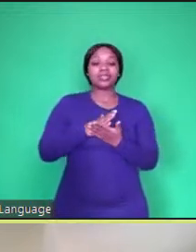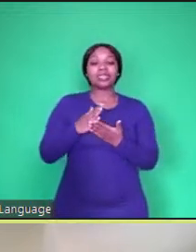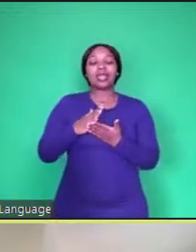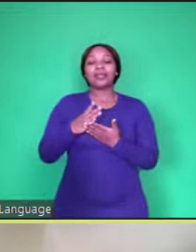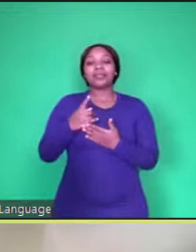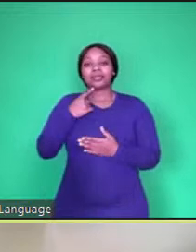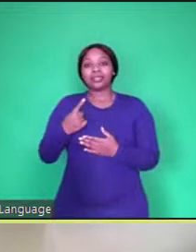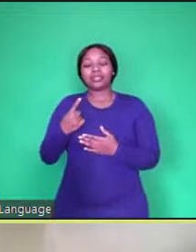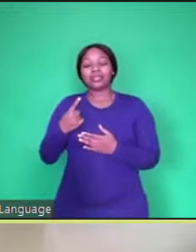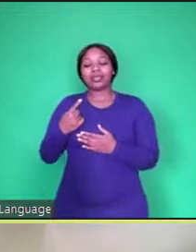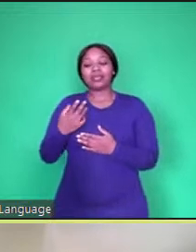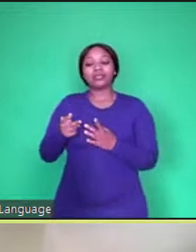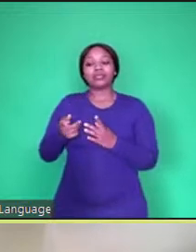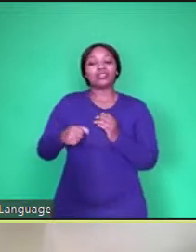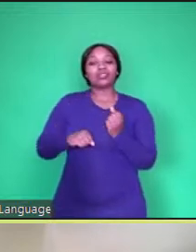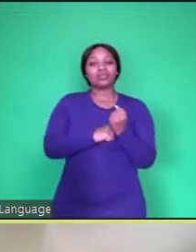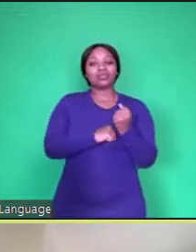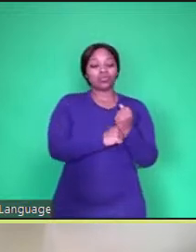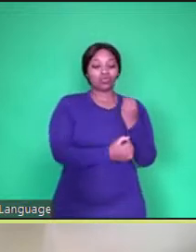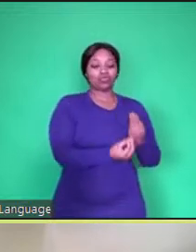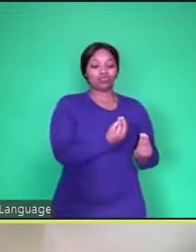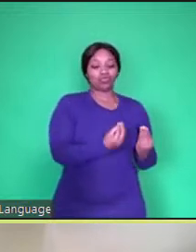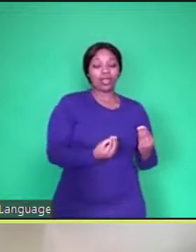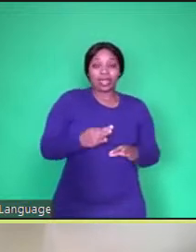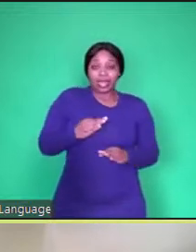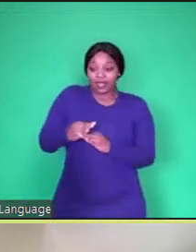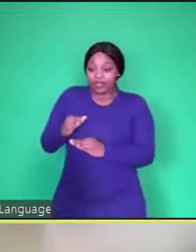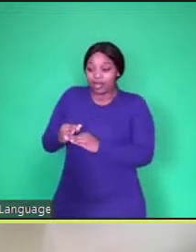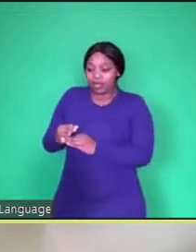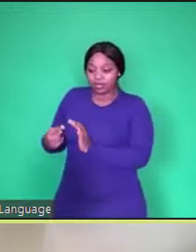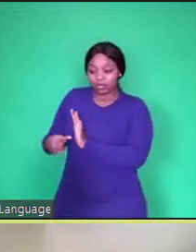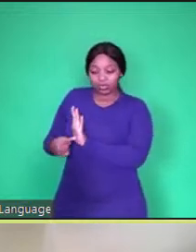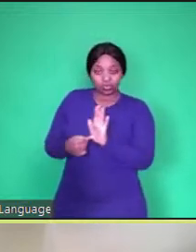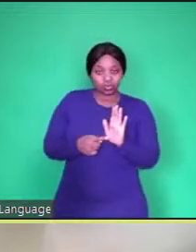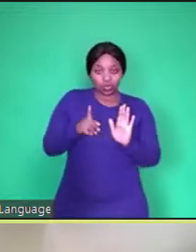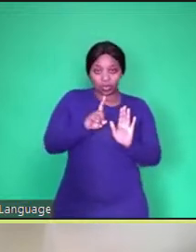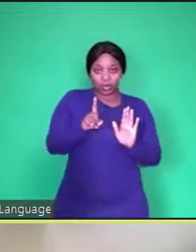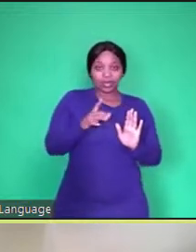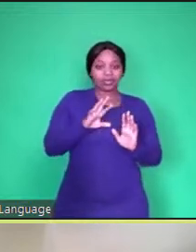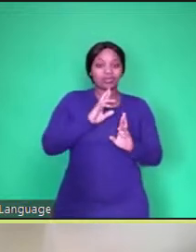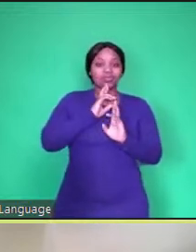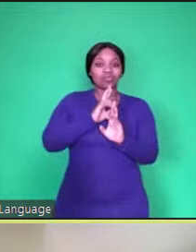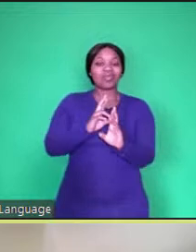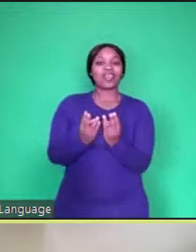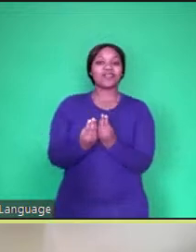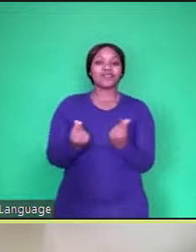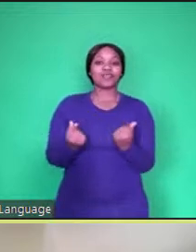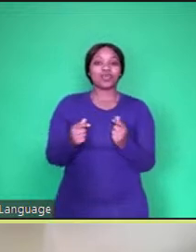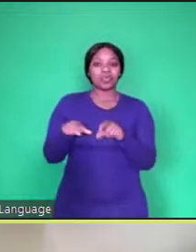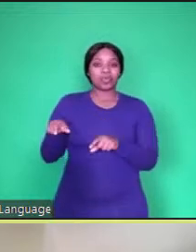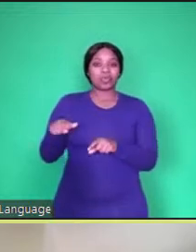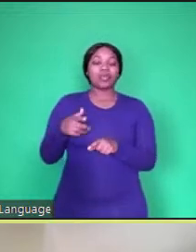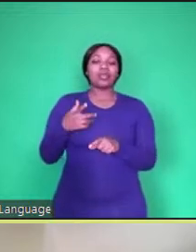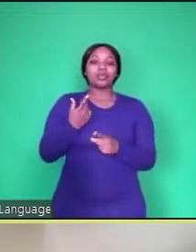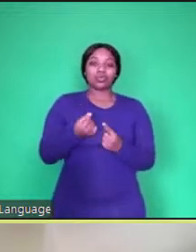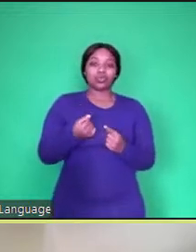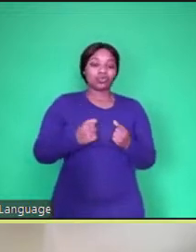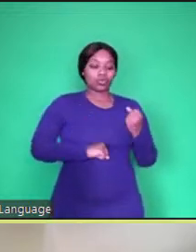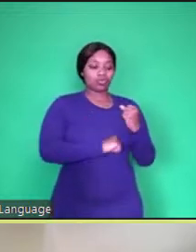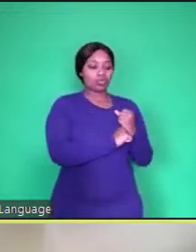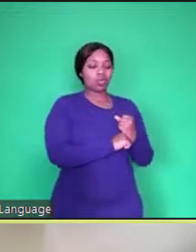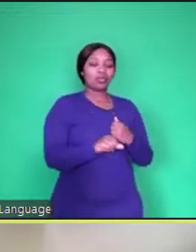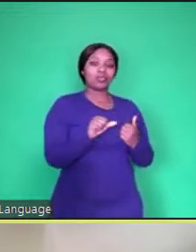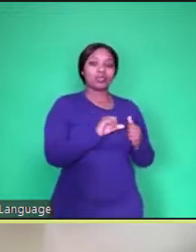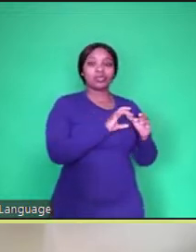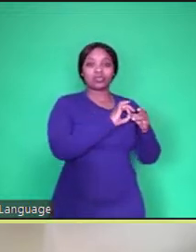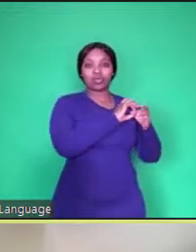fathers, like it was showing, they reported like only very few people, they do send support back to the household through to